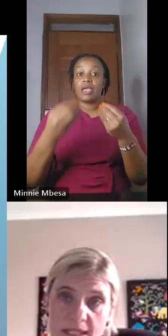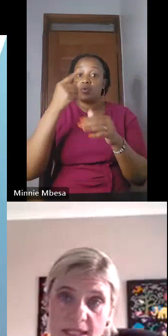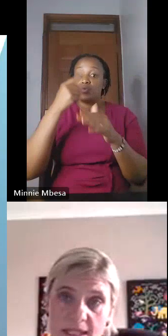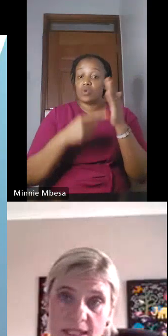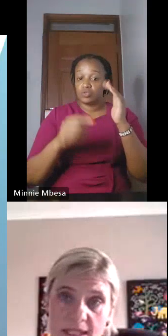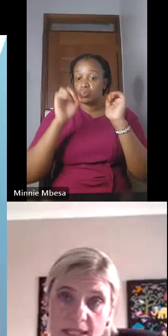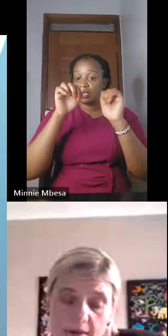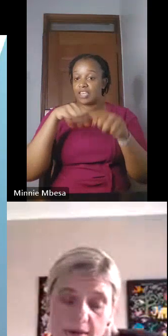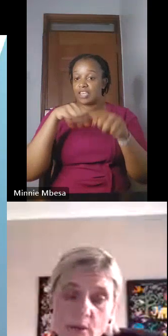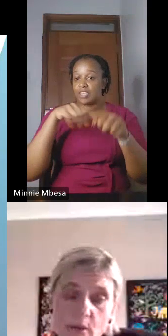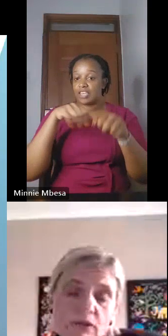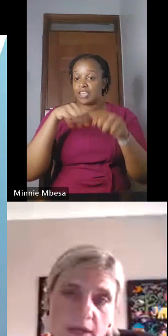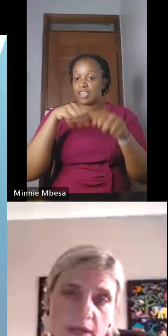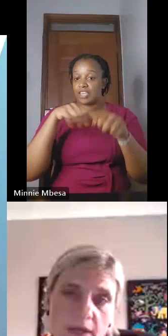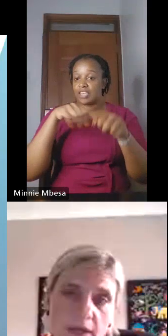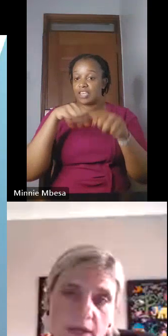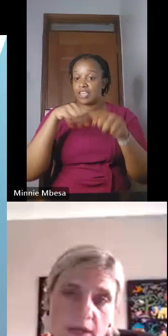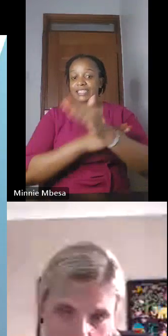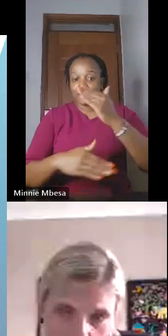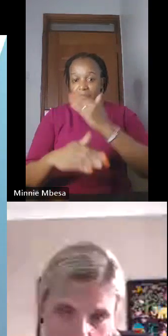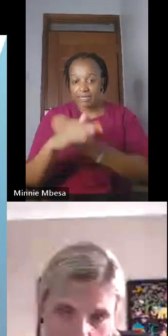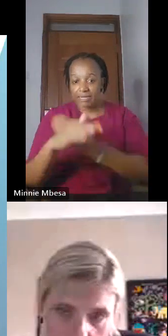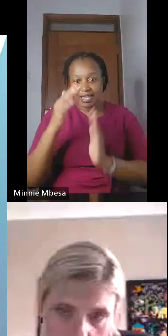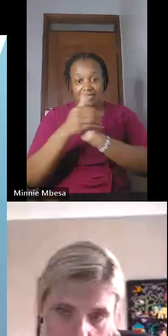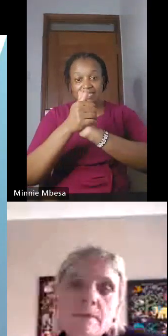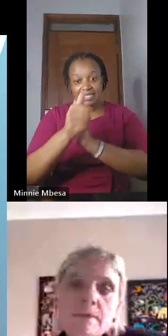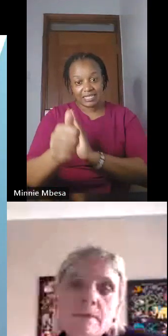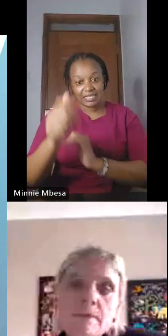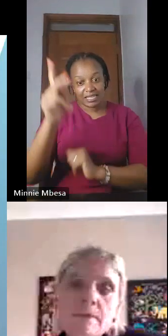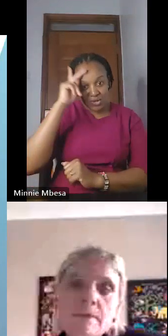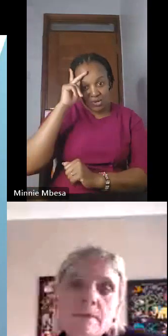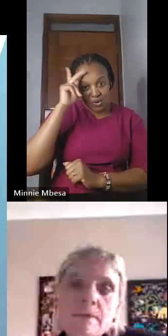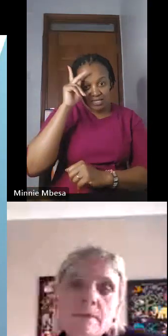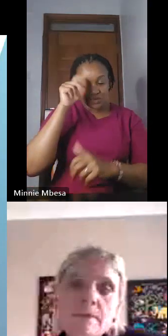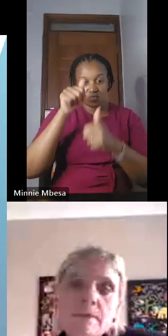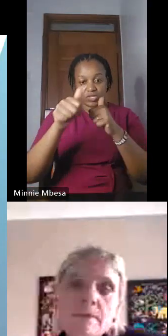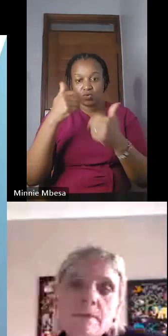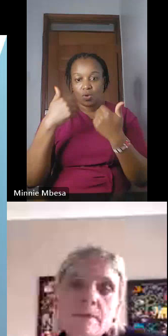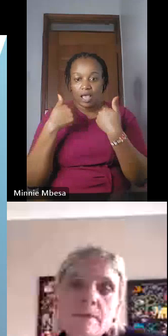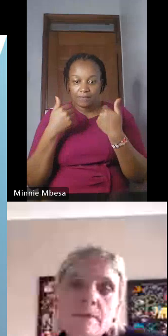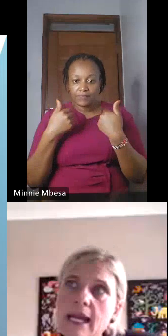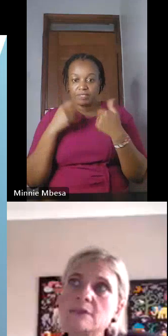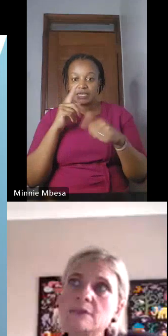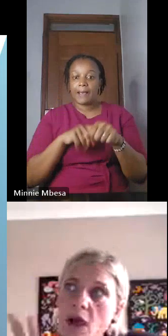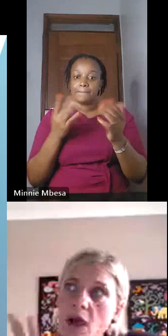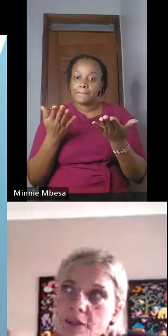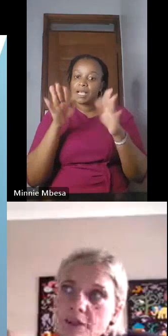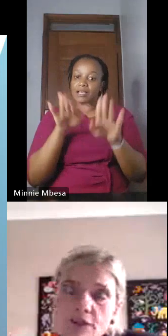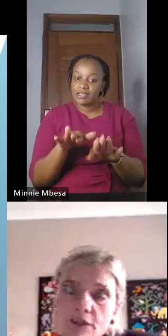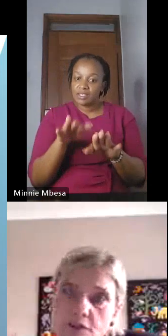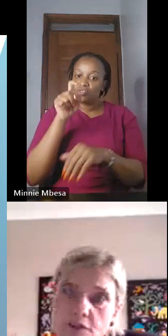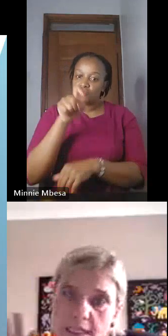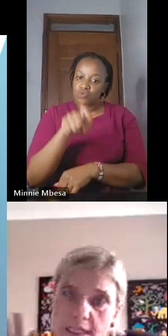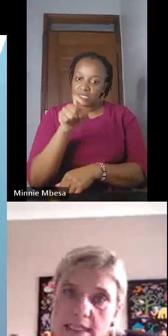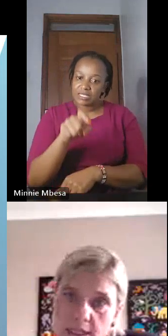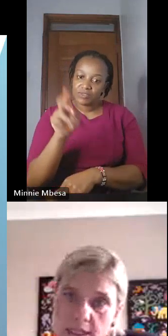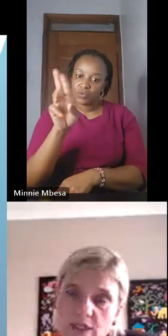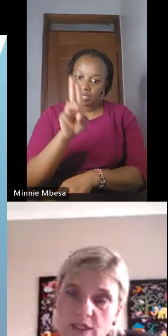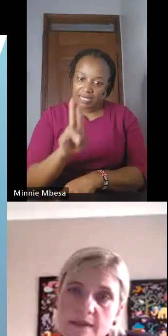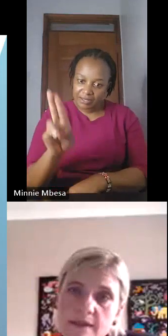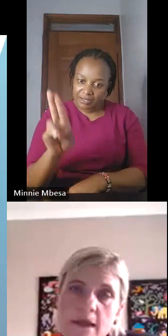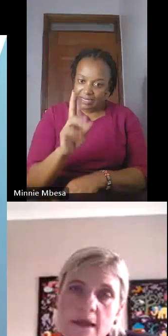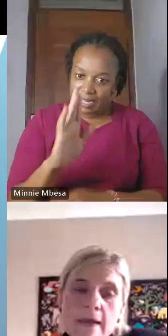and knowledge that you gain when you come back, right? So you need to just take some time to answer those three